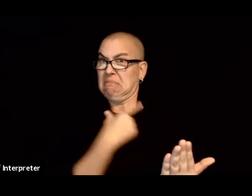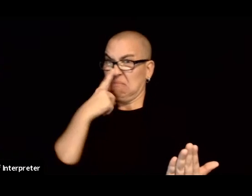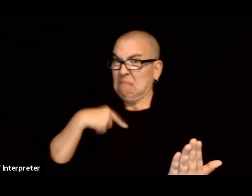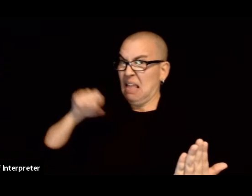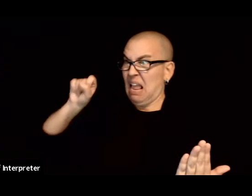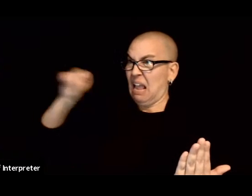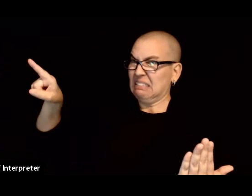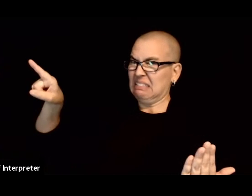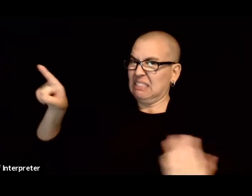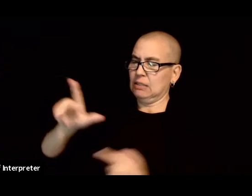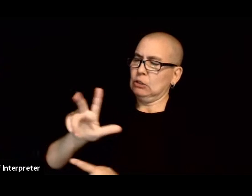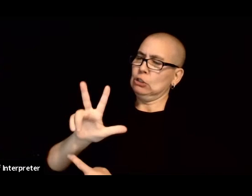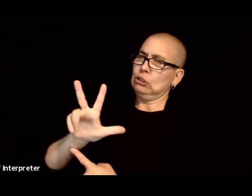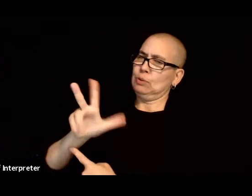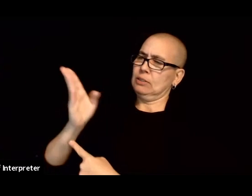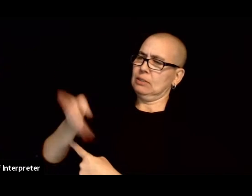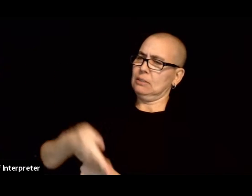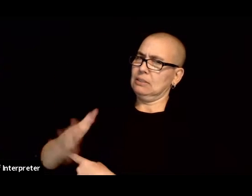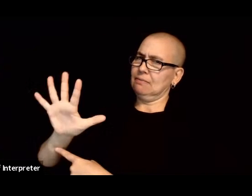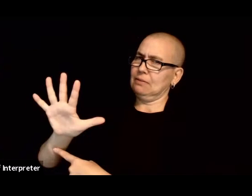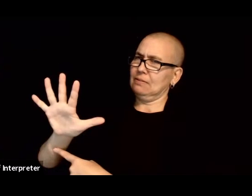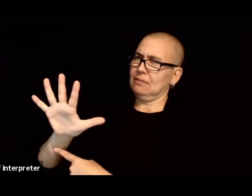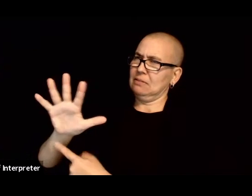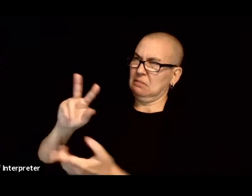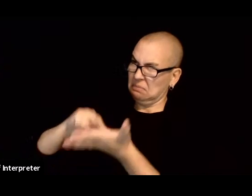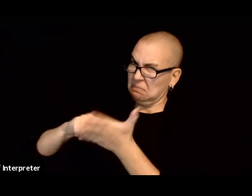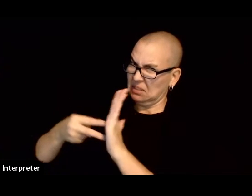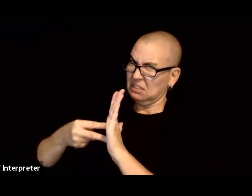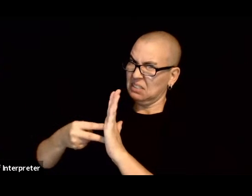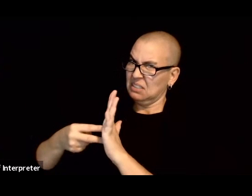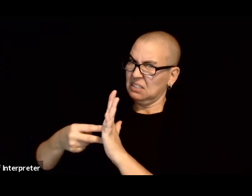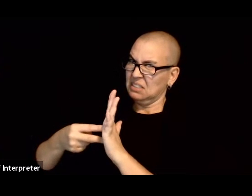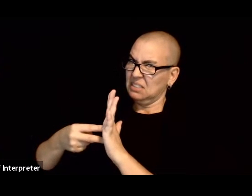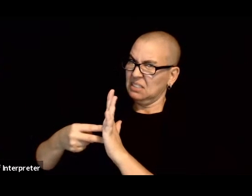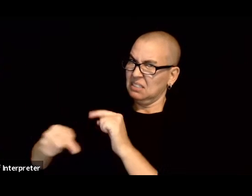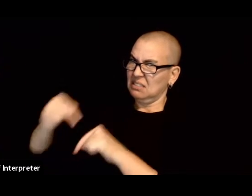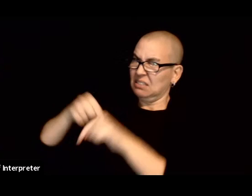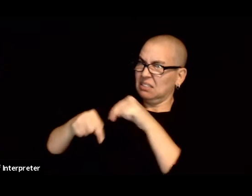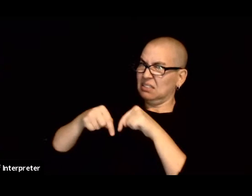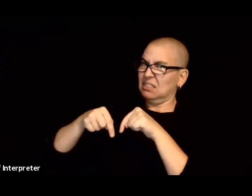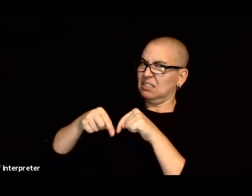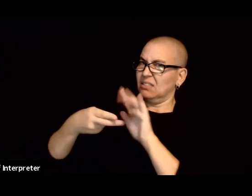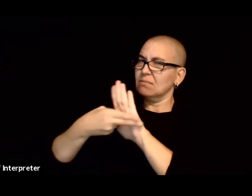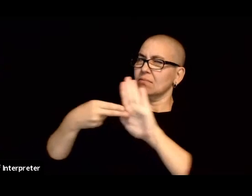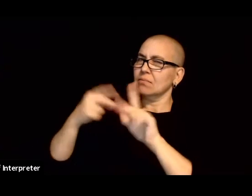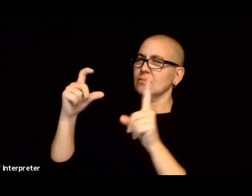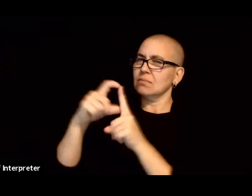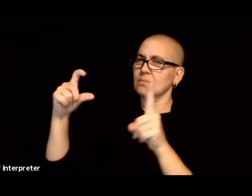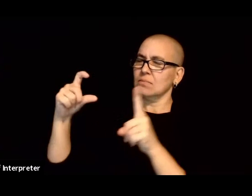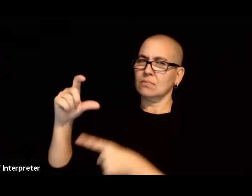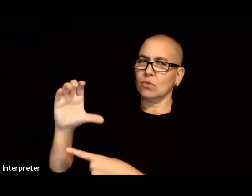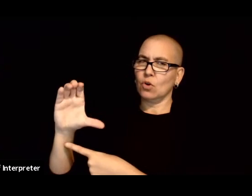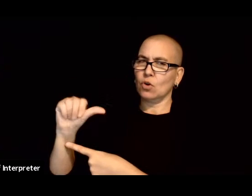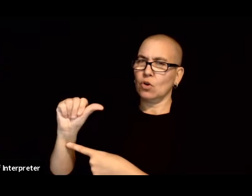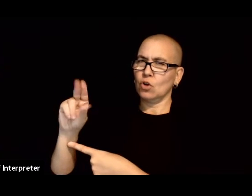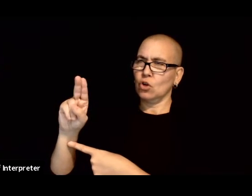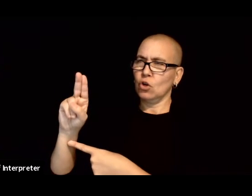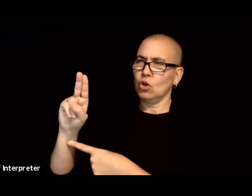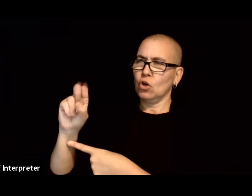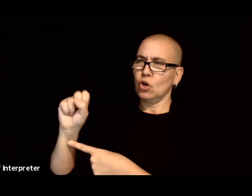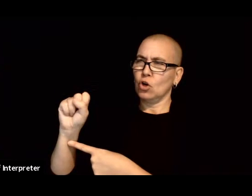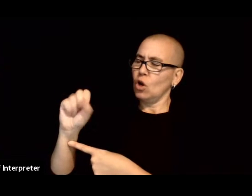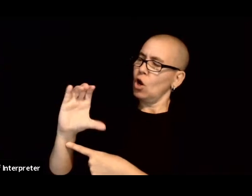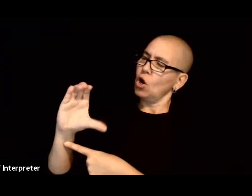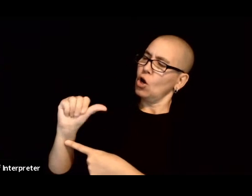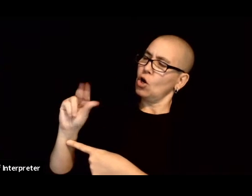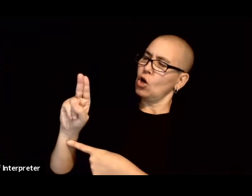measures in the caution range and they're all going up, like at what point do you decide to dial back? What would it take